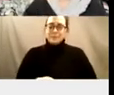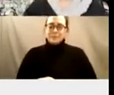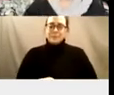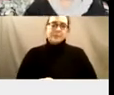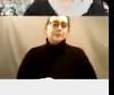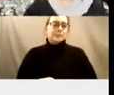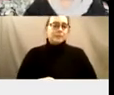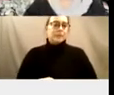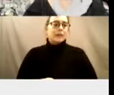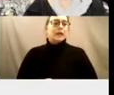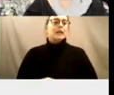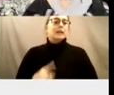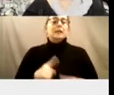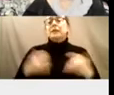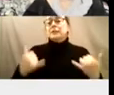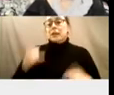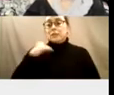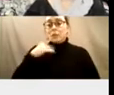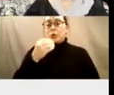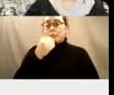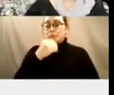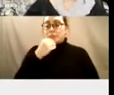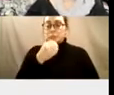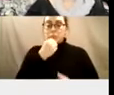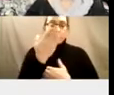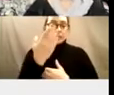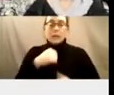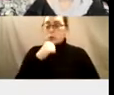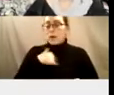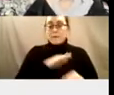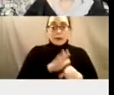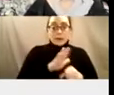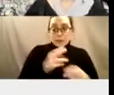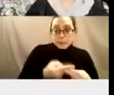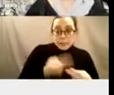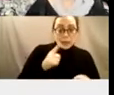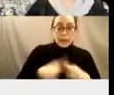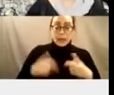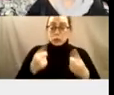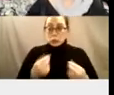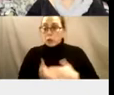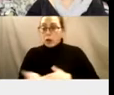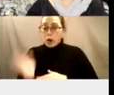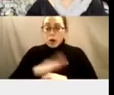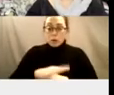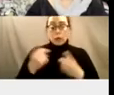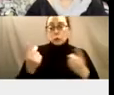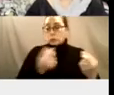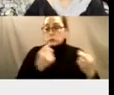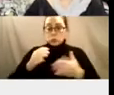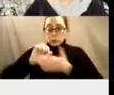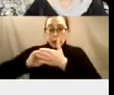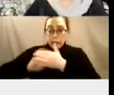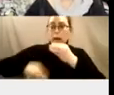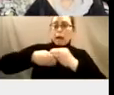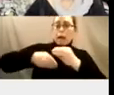Now for breakfast. I don't have enough spoons to figure out if I have enough spoons to get through the day, to get through this day.